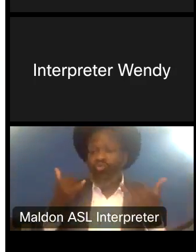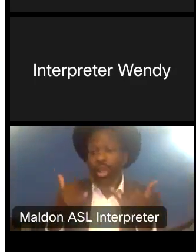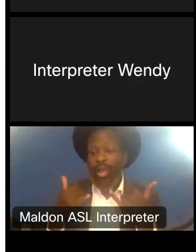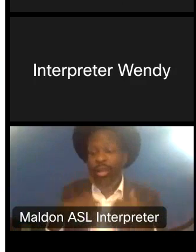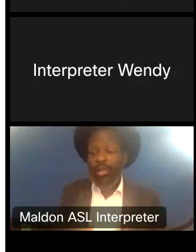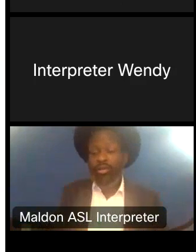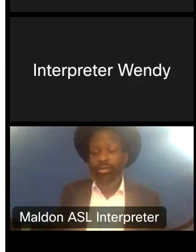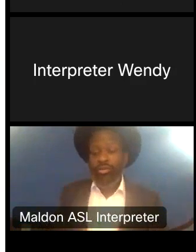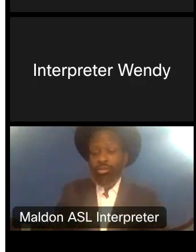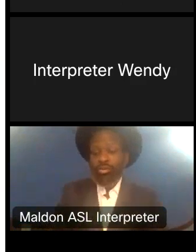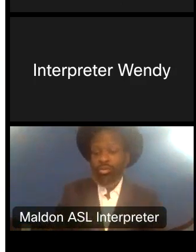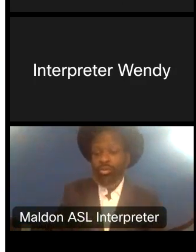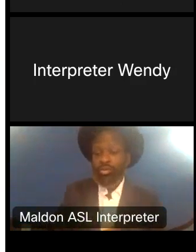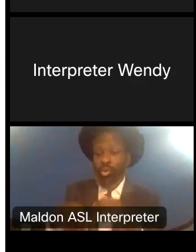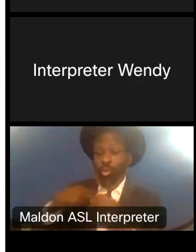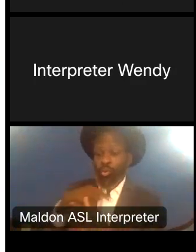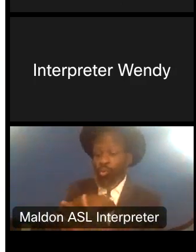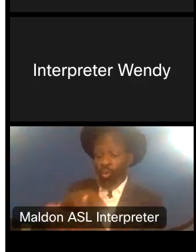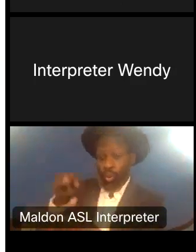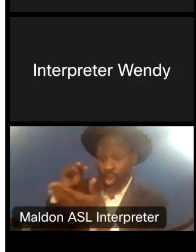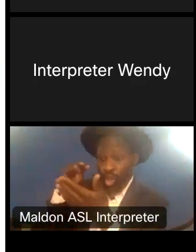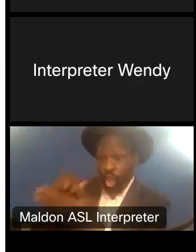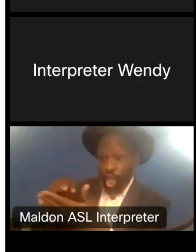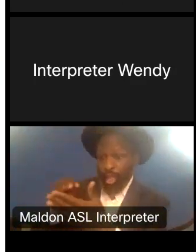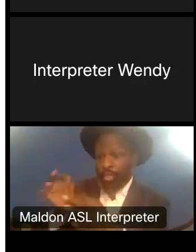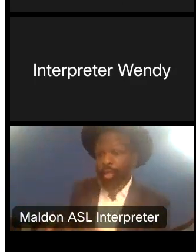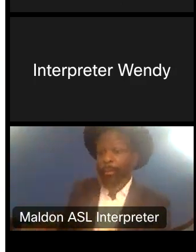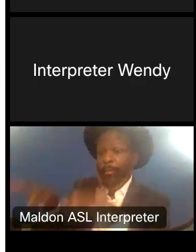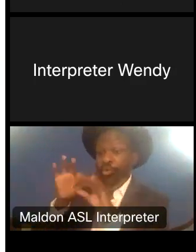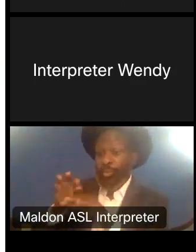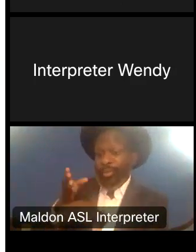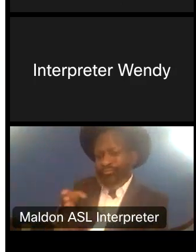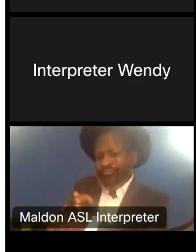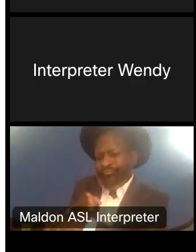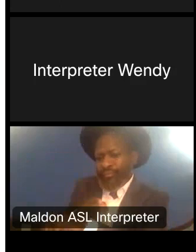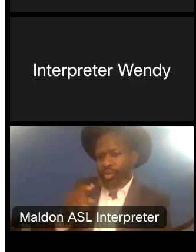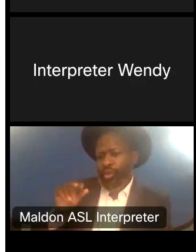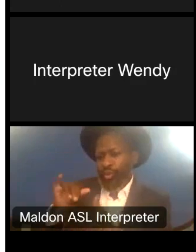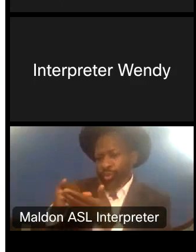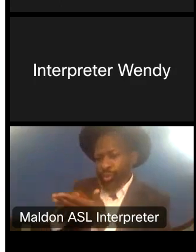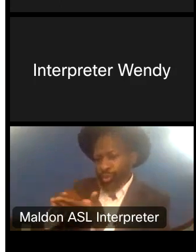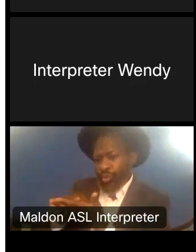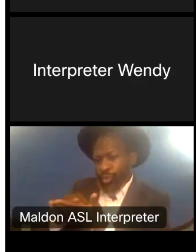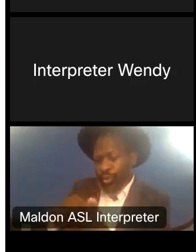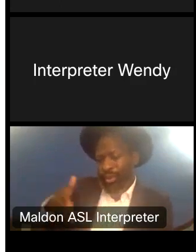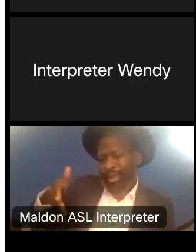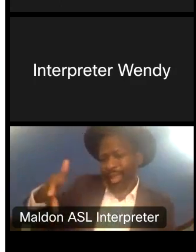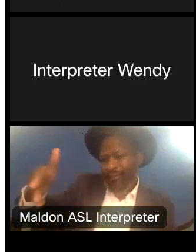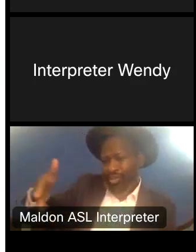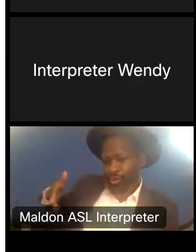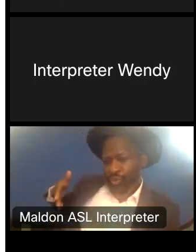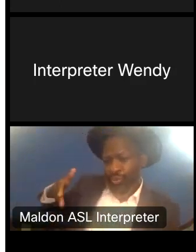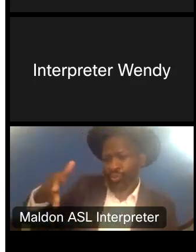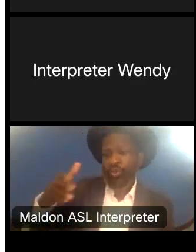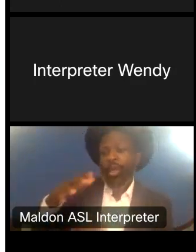continuity of the improvements along the length of New York Avenue, and the additional details of